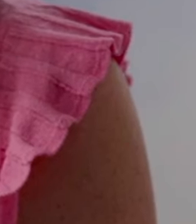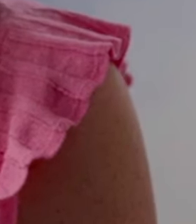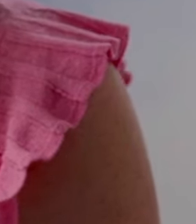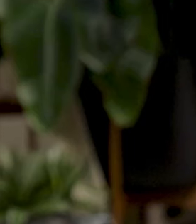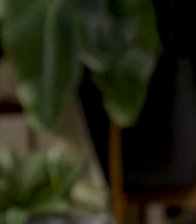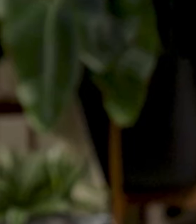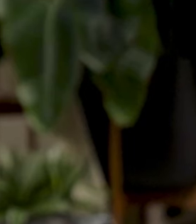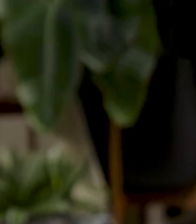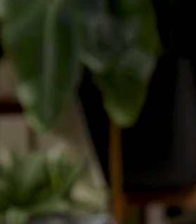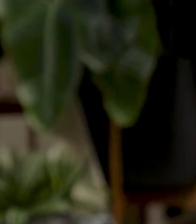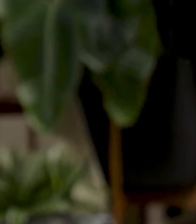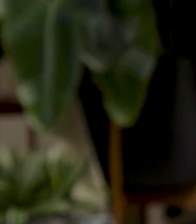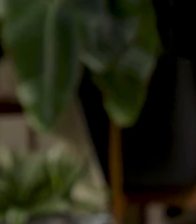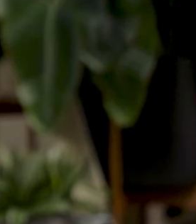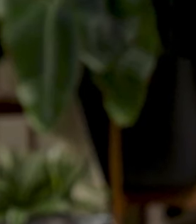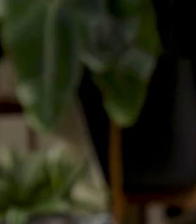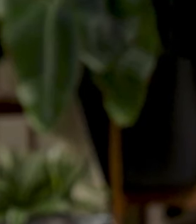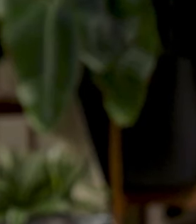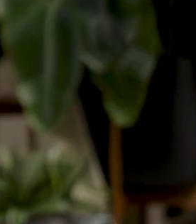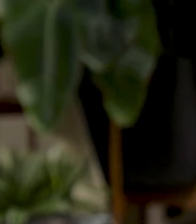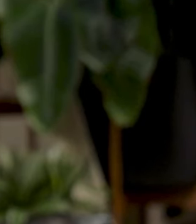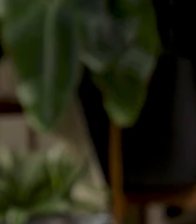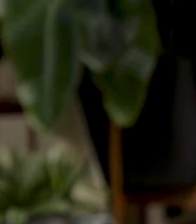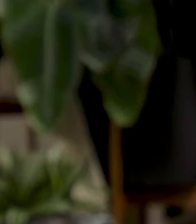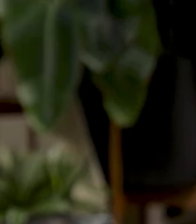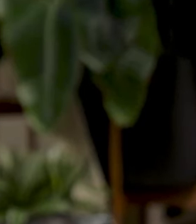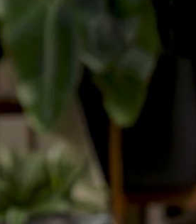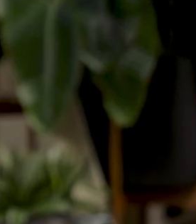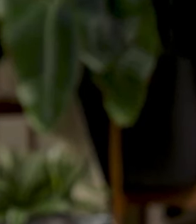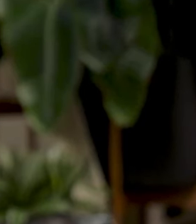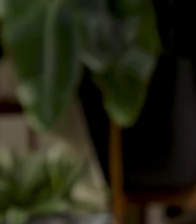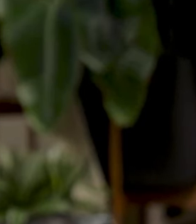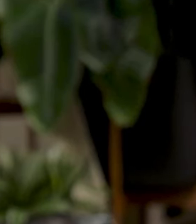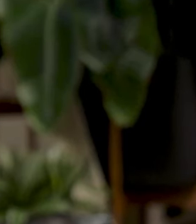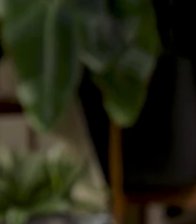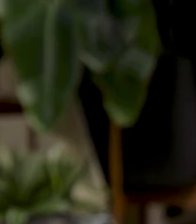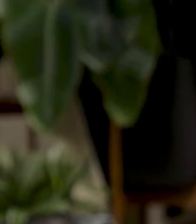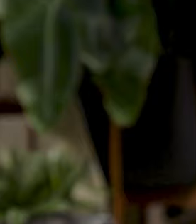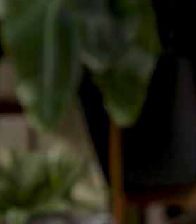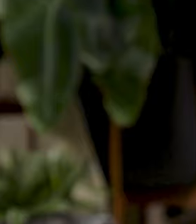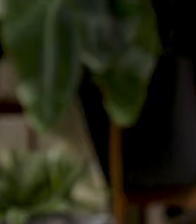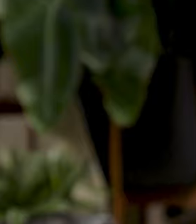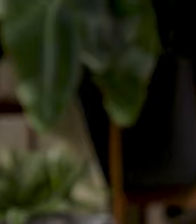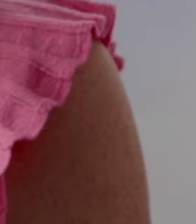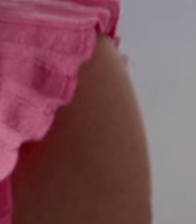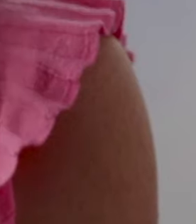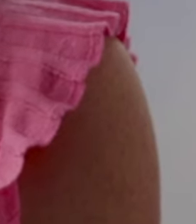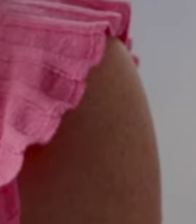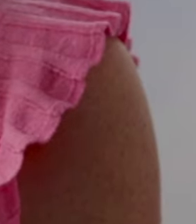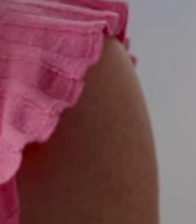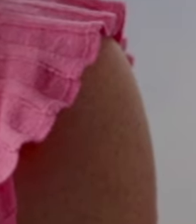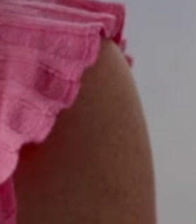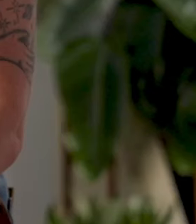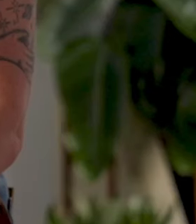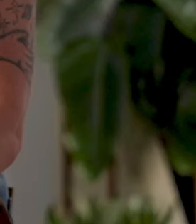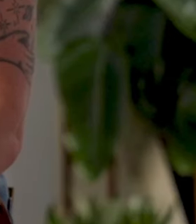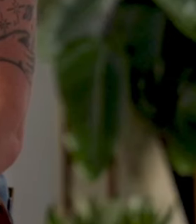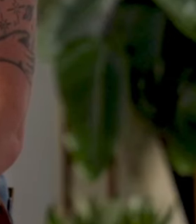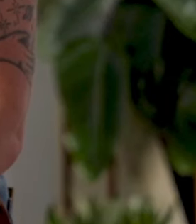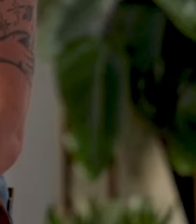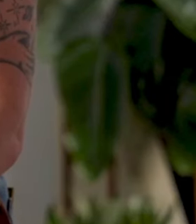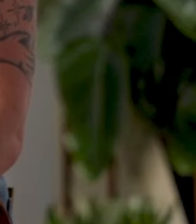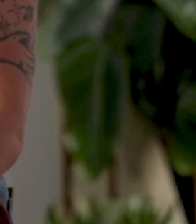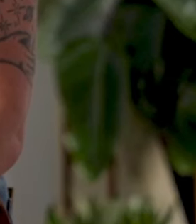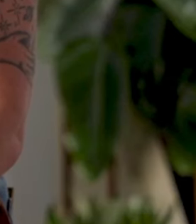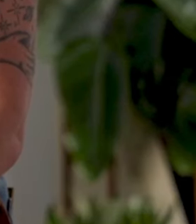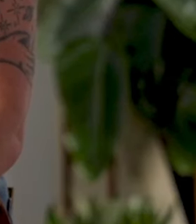military, what I kept finding was that they want an HR degree or they want a business degree, and I didn't have any of that. I immediately